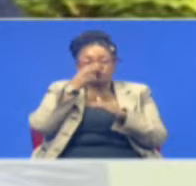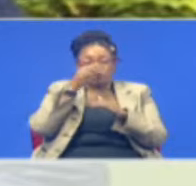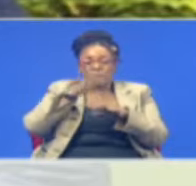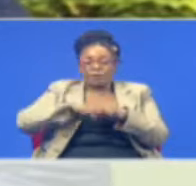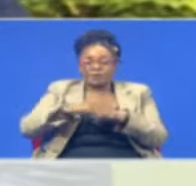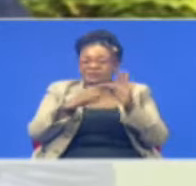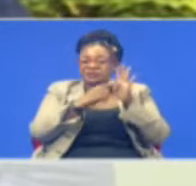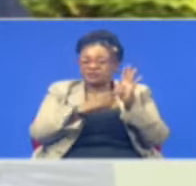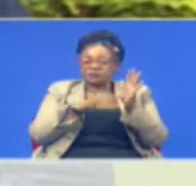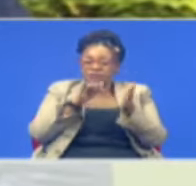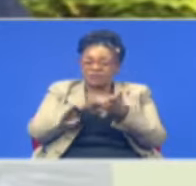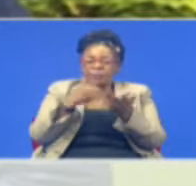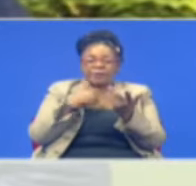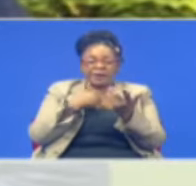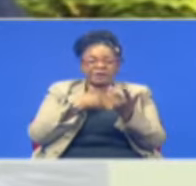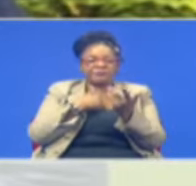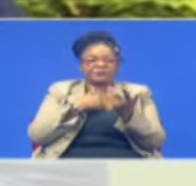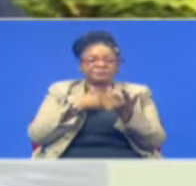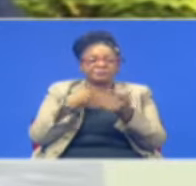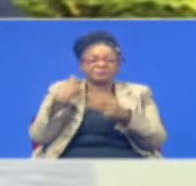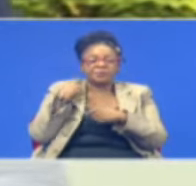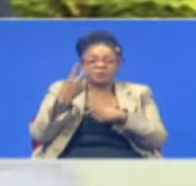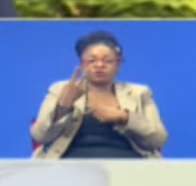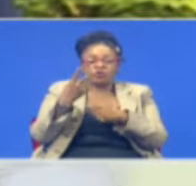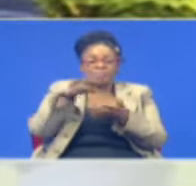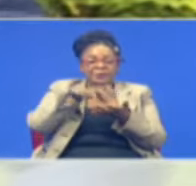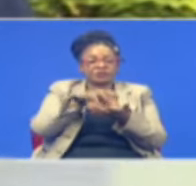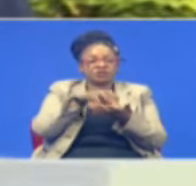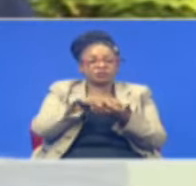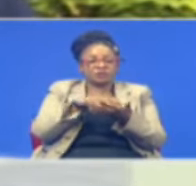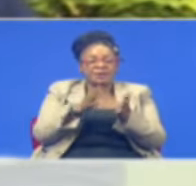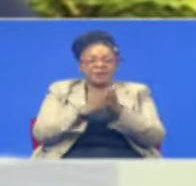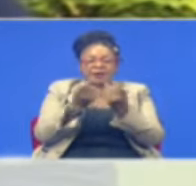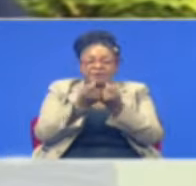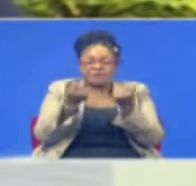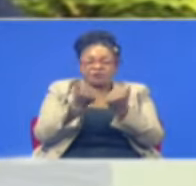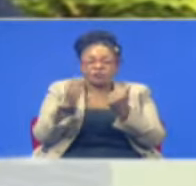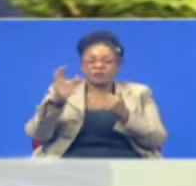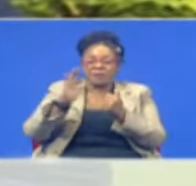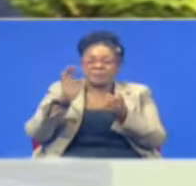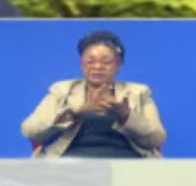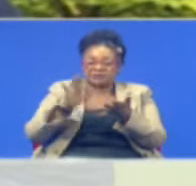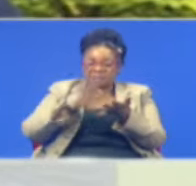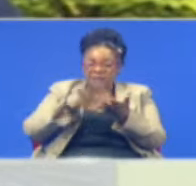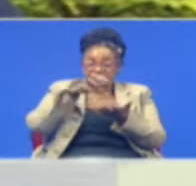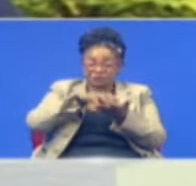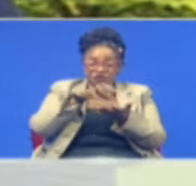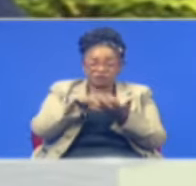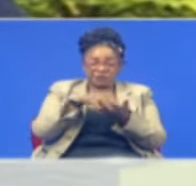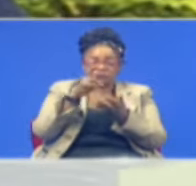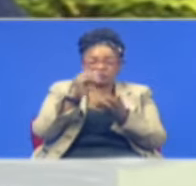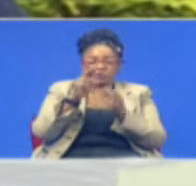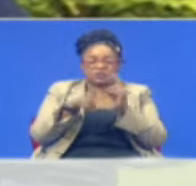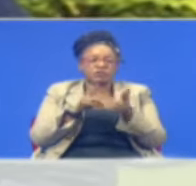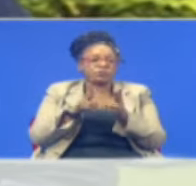that they will be seeking to have the number two position and a few cabinet secretary positions in